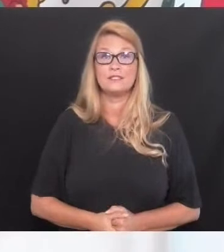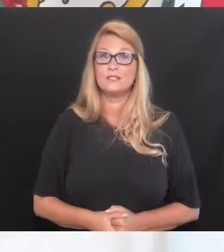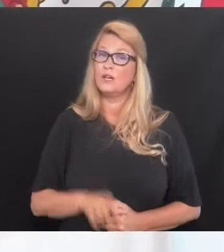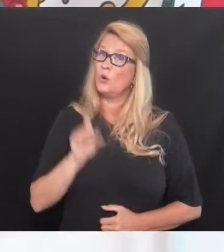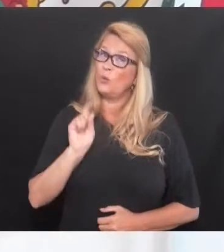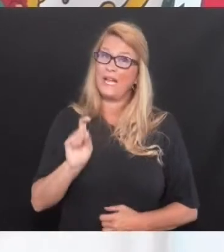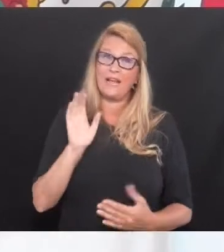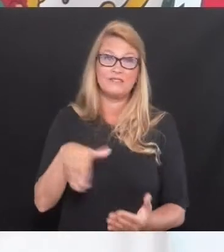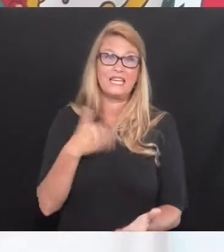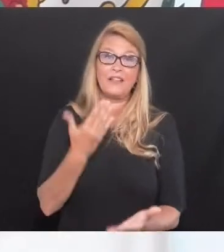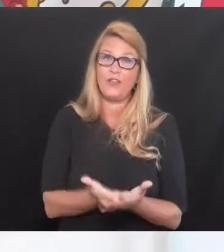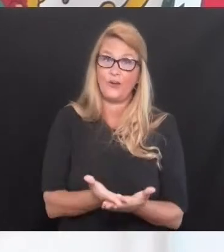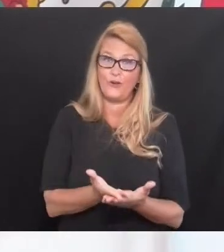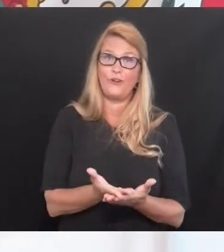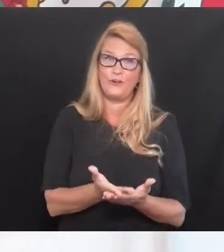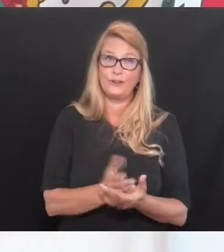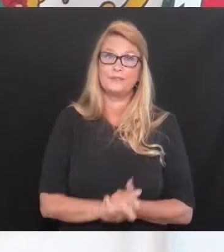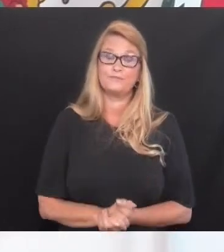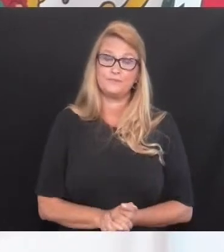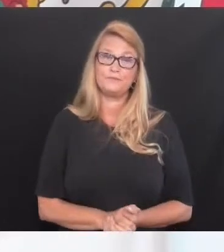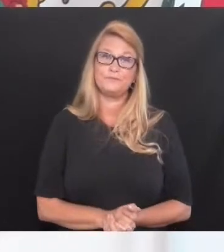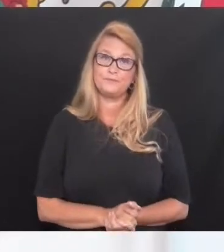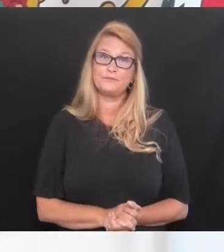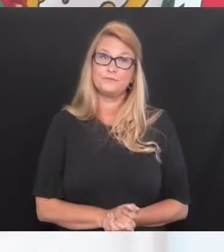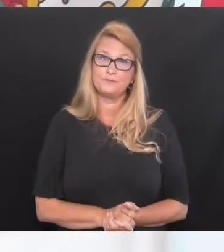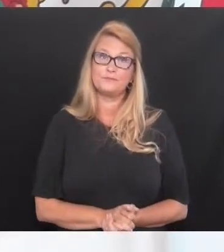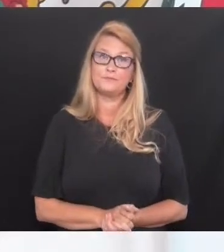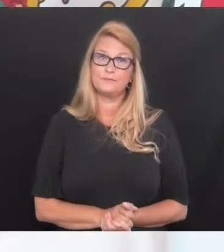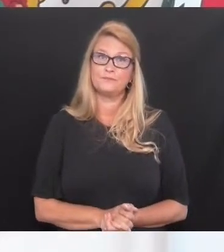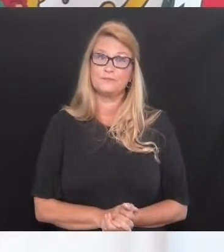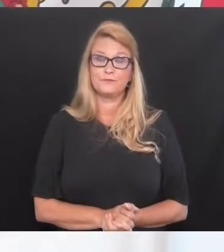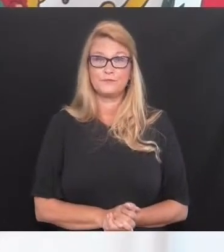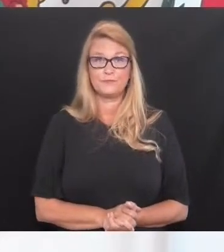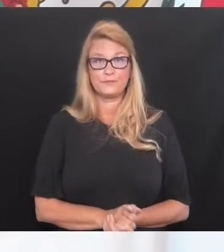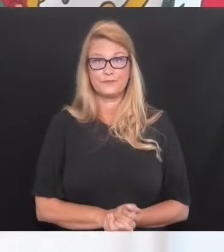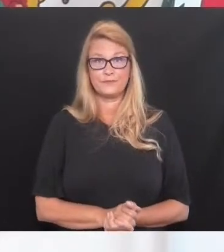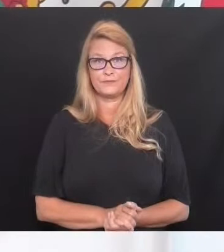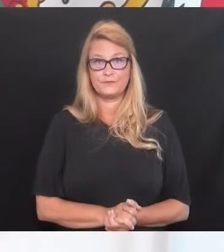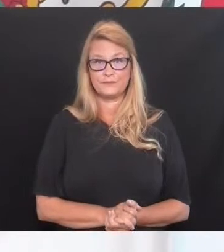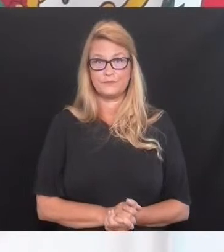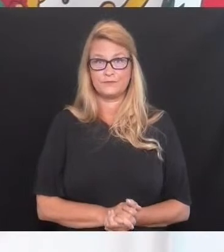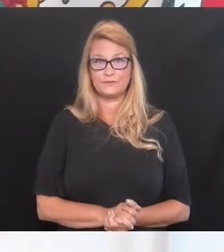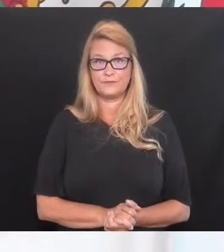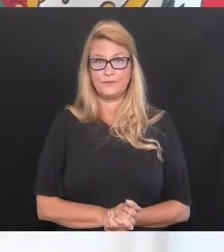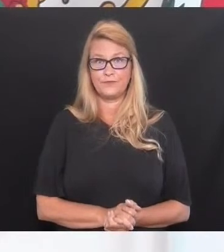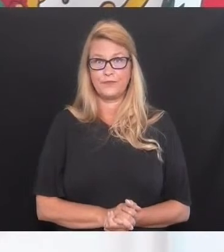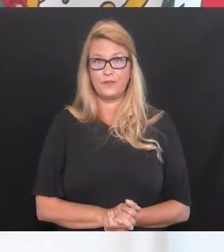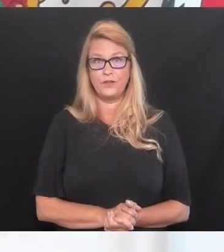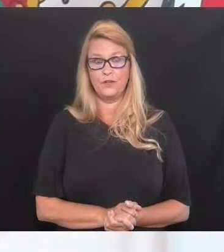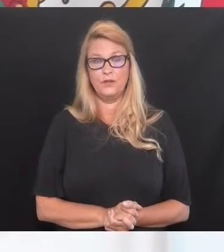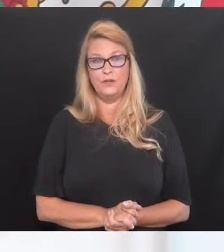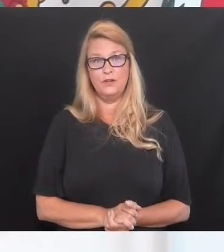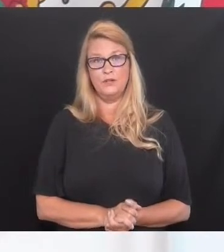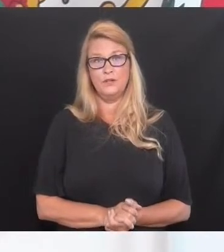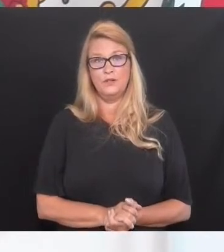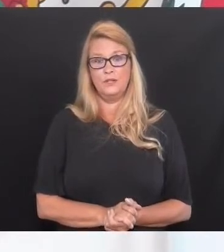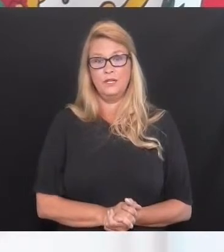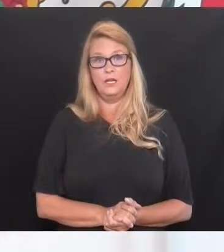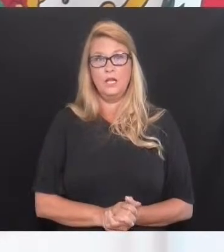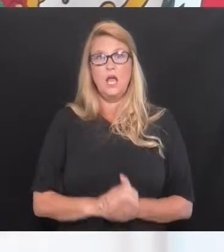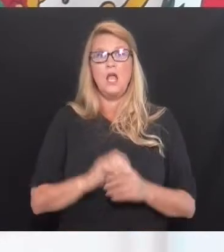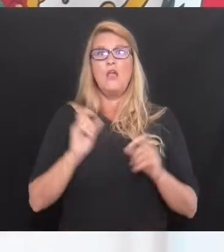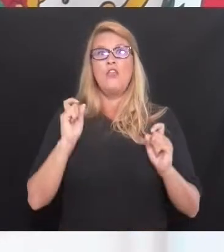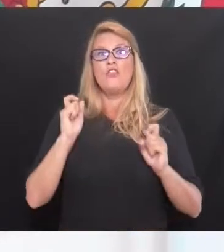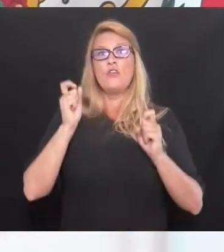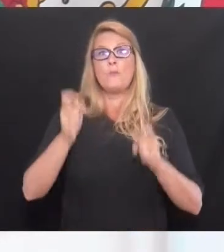get there. You know, the only other thing I have is just a little bit of an announcement, you know, as far as all these drawings and